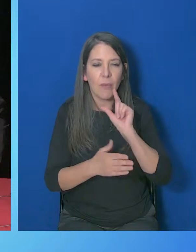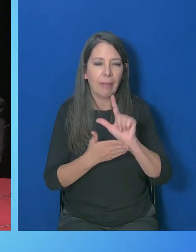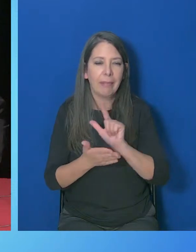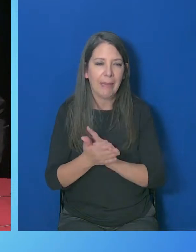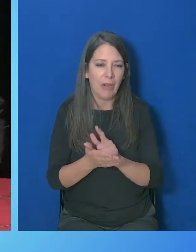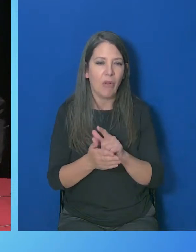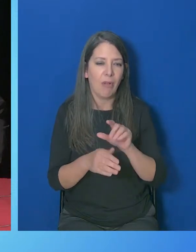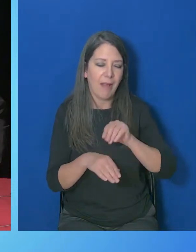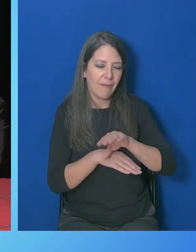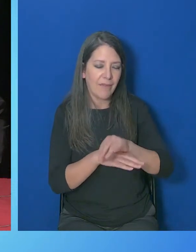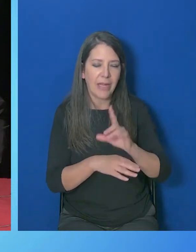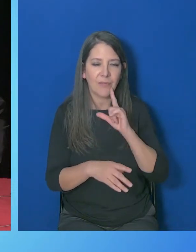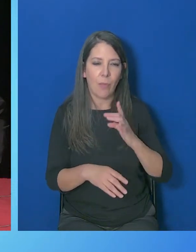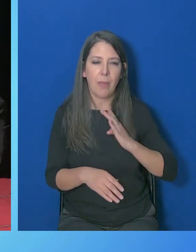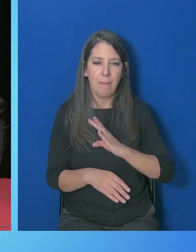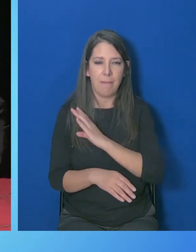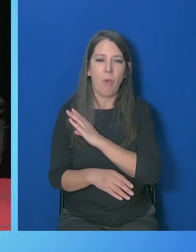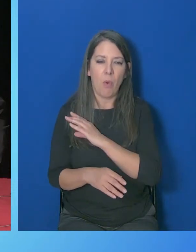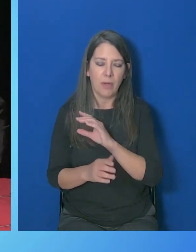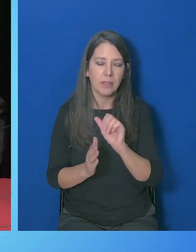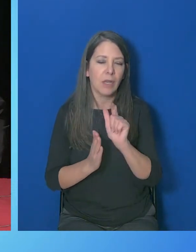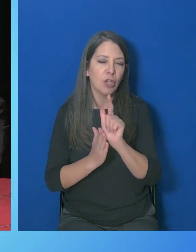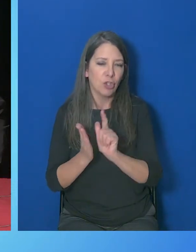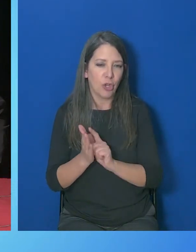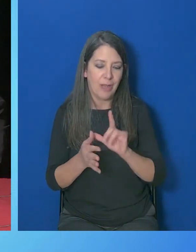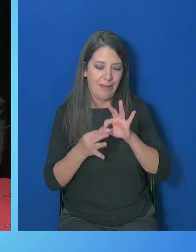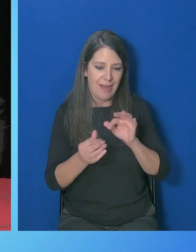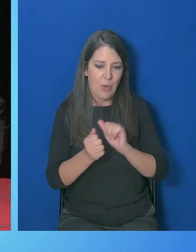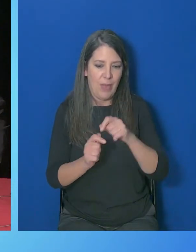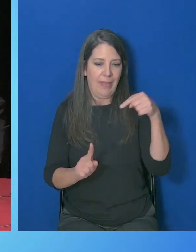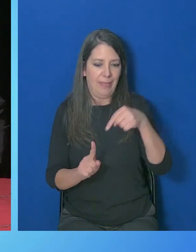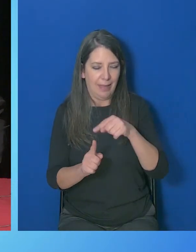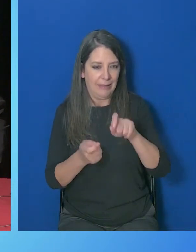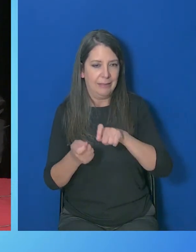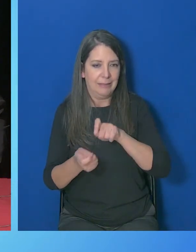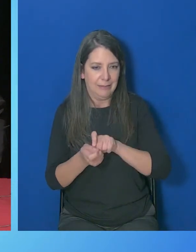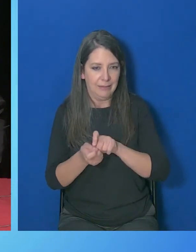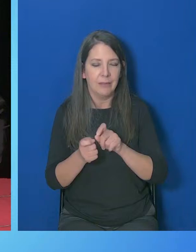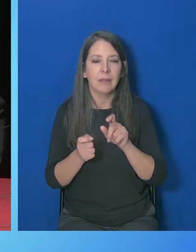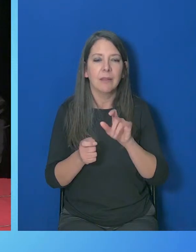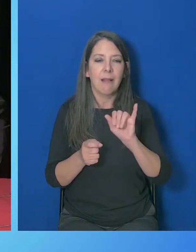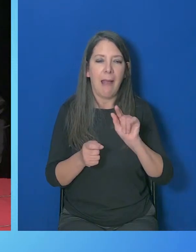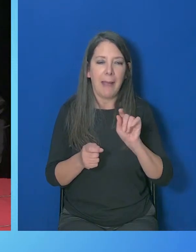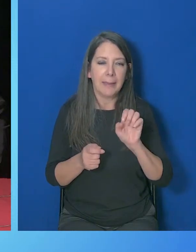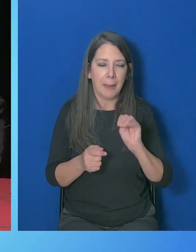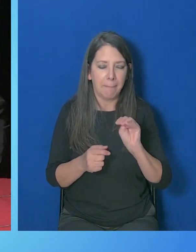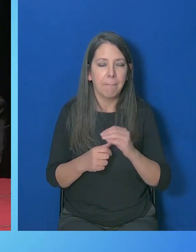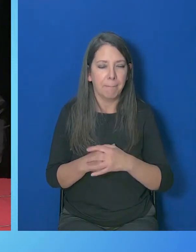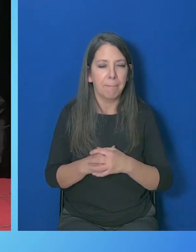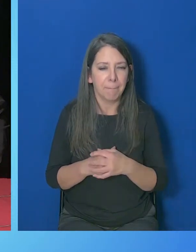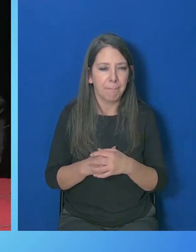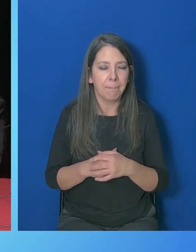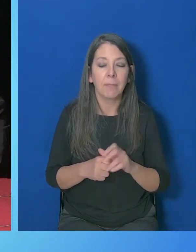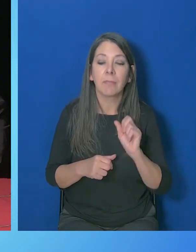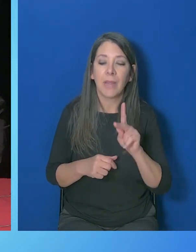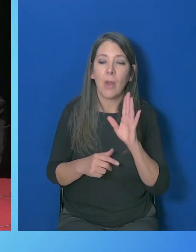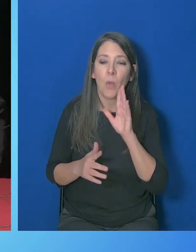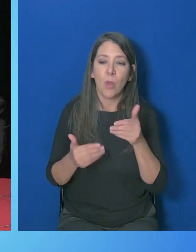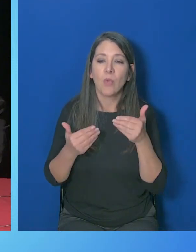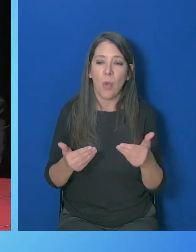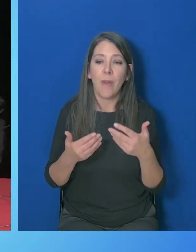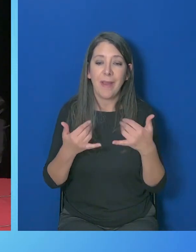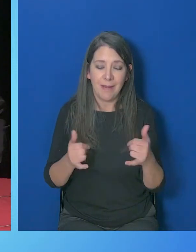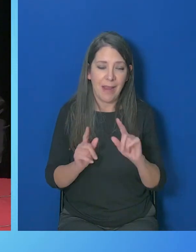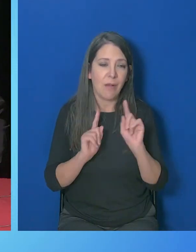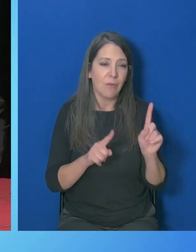board's attorneys as it relates to this item. Got way ahead of myself. Okay, so we will move into executive session